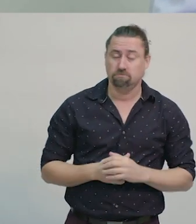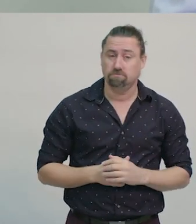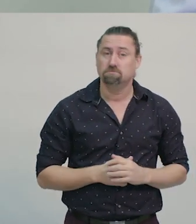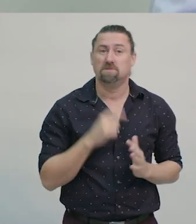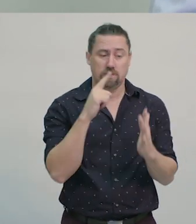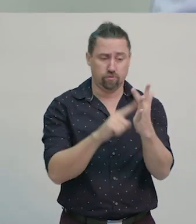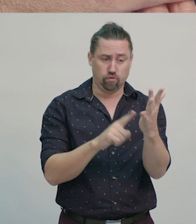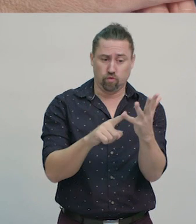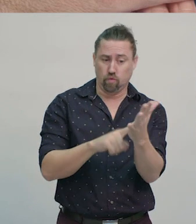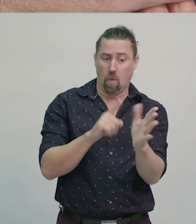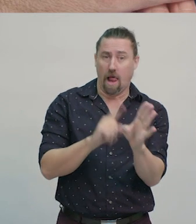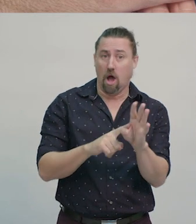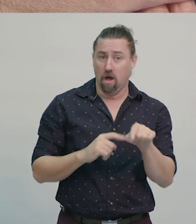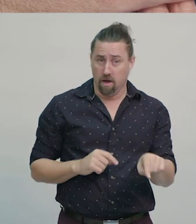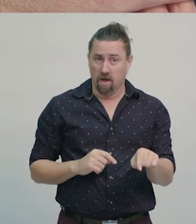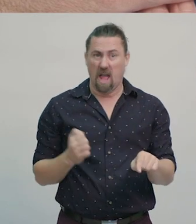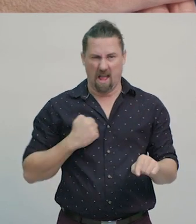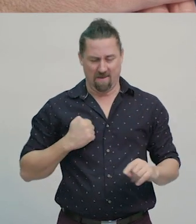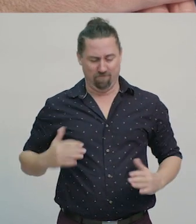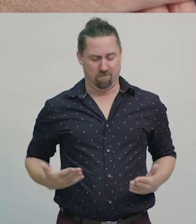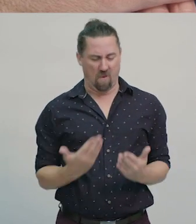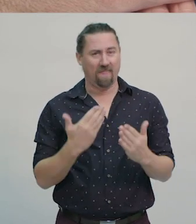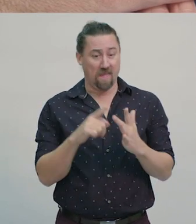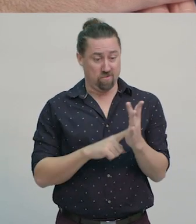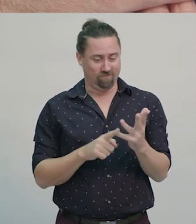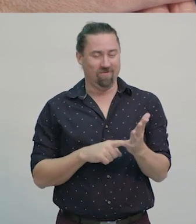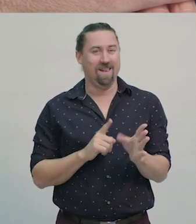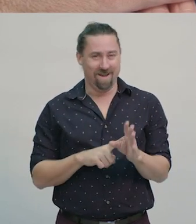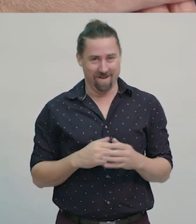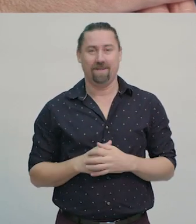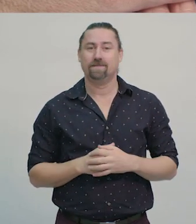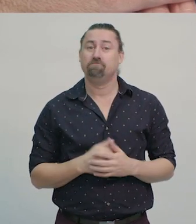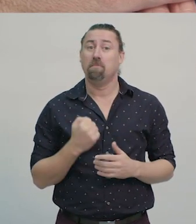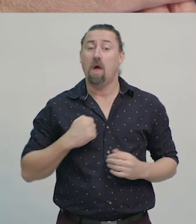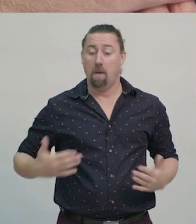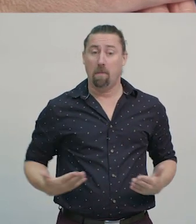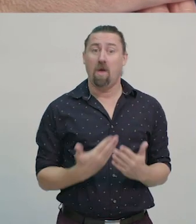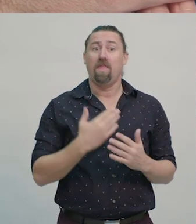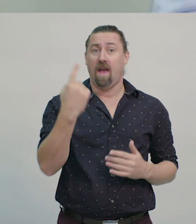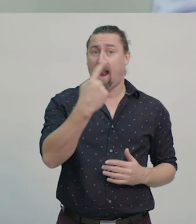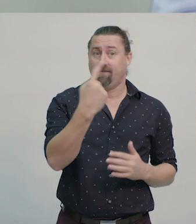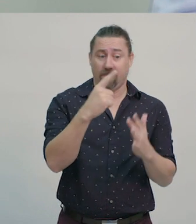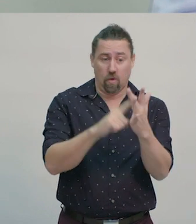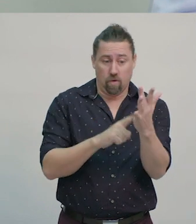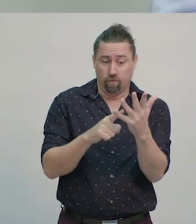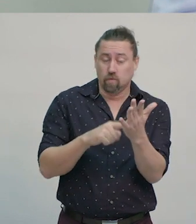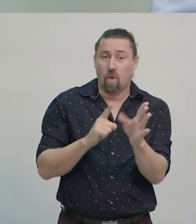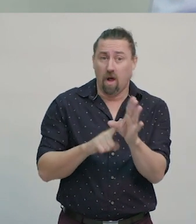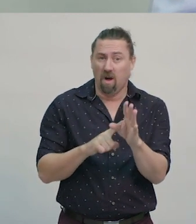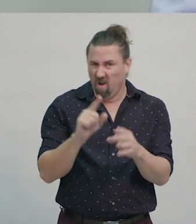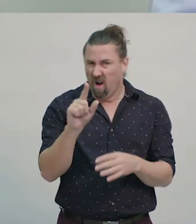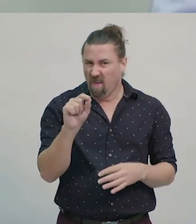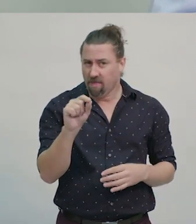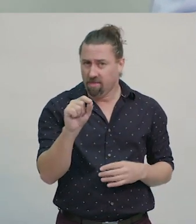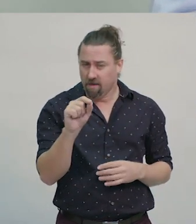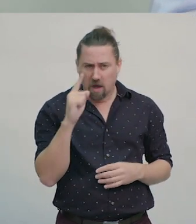of July, which is my birthday month. My birthday is on the 11th of July. Let's use it to see what day